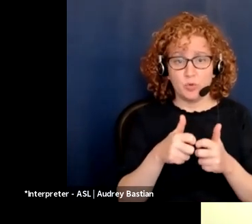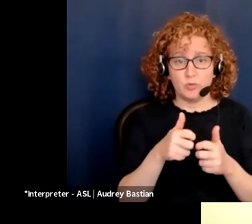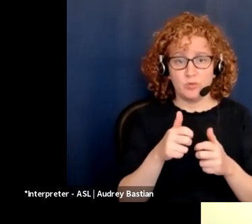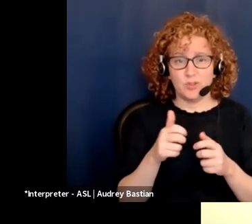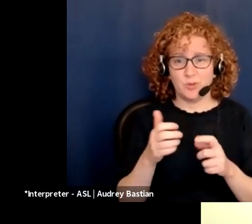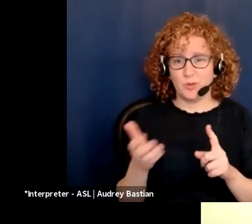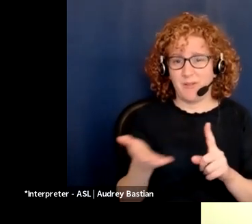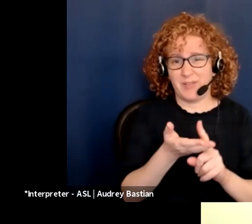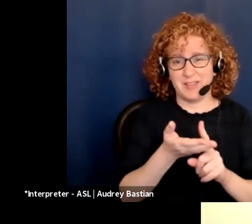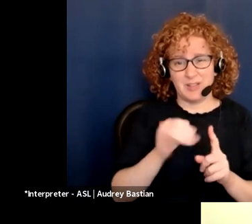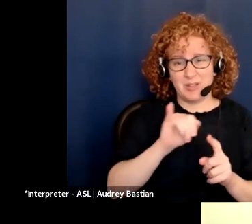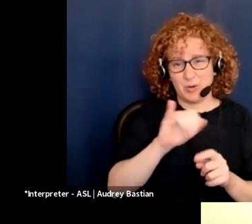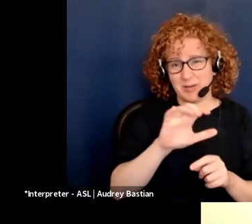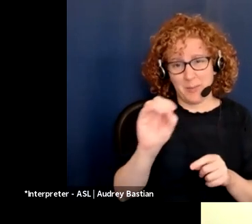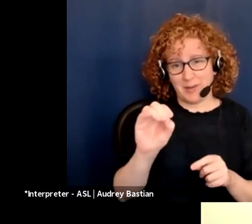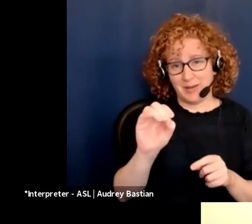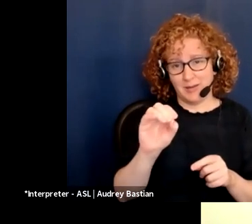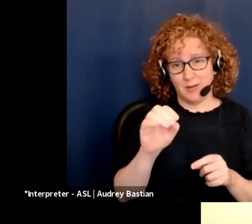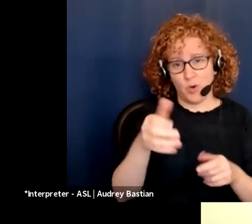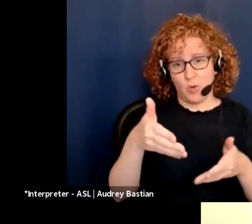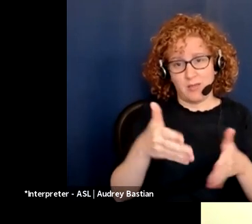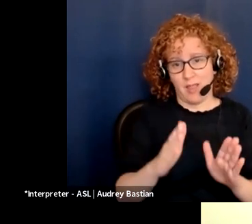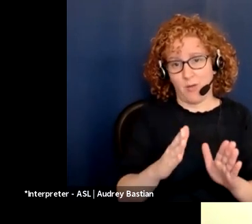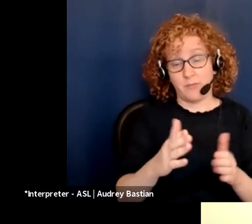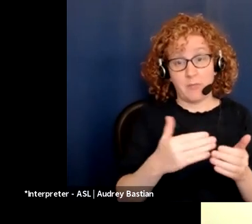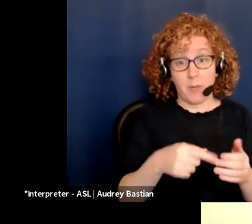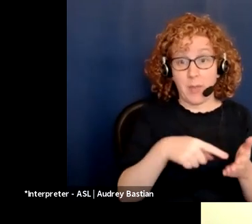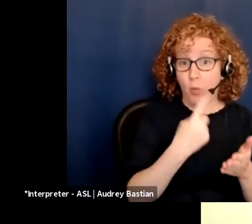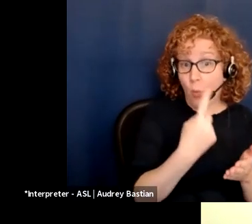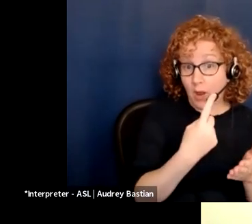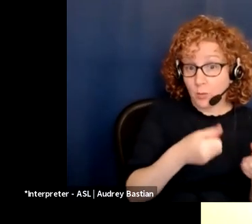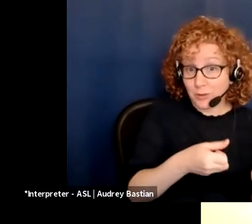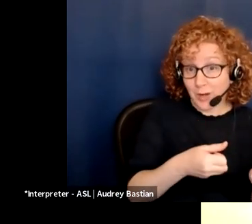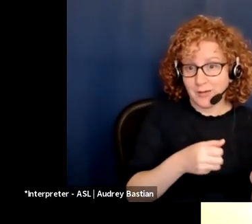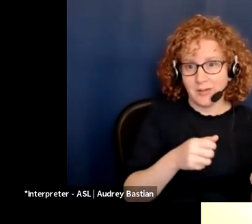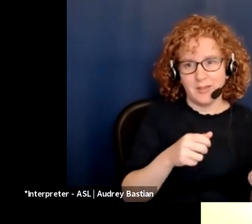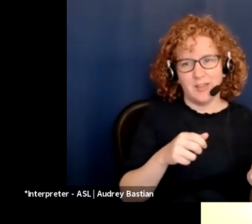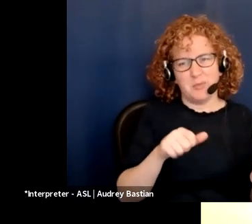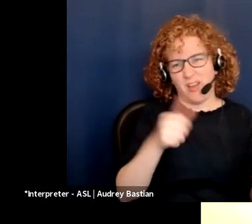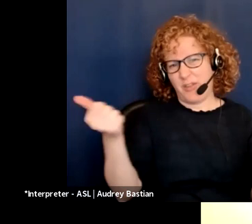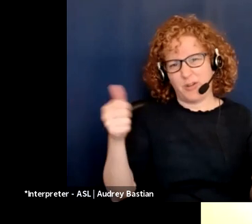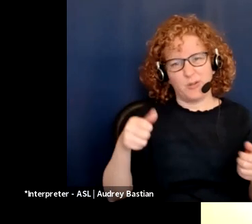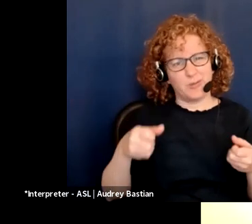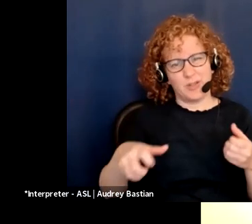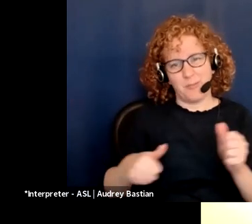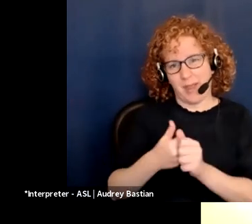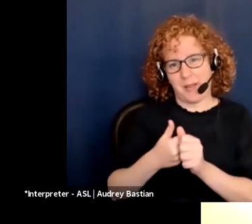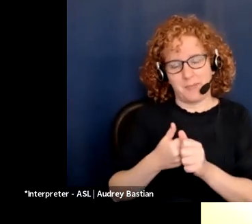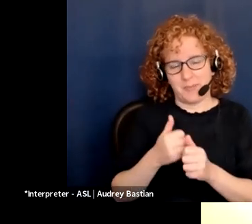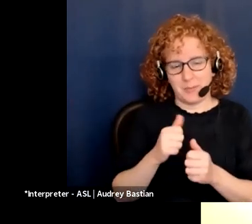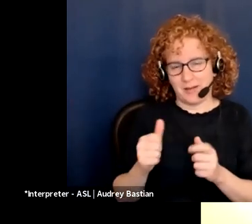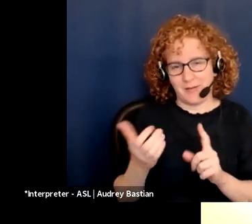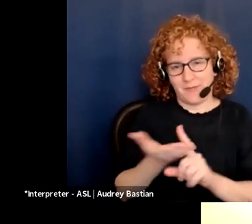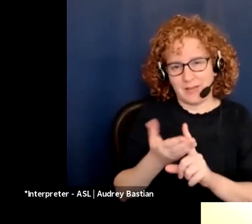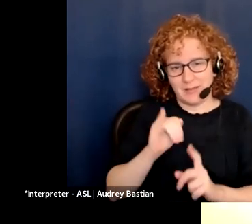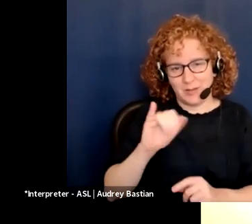an insurance company of, even if I got them to pay for one wheelchair. I have to say, my mom would really appreciate the